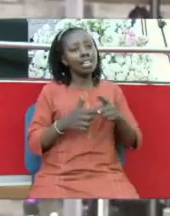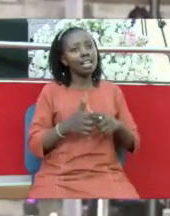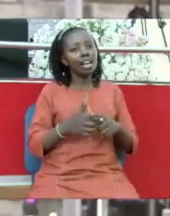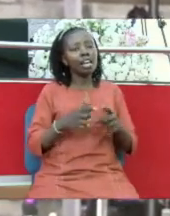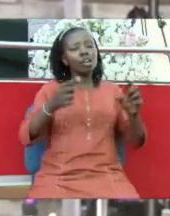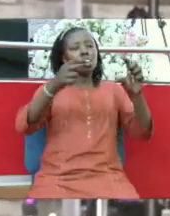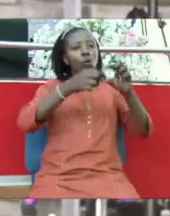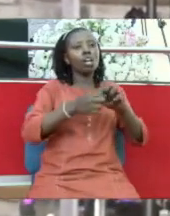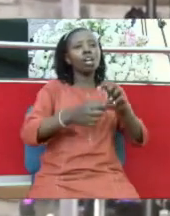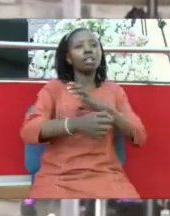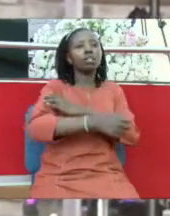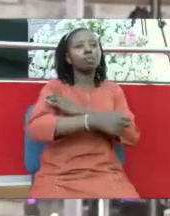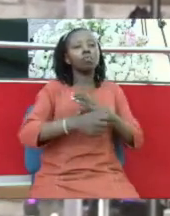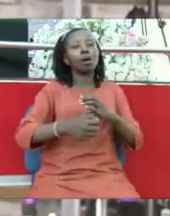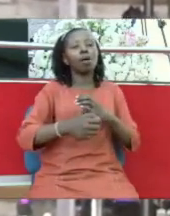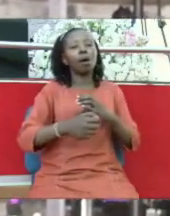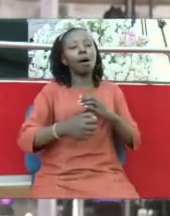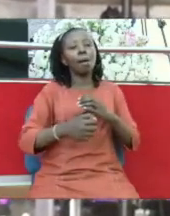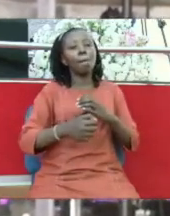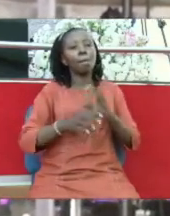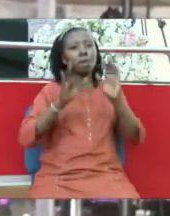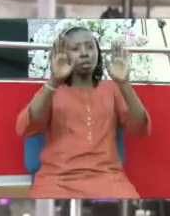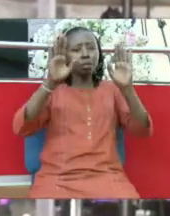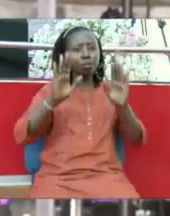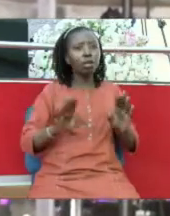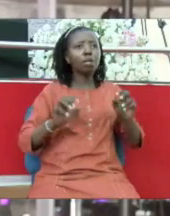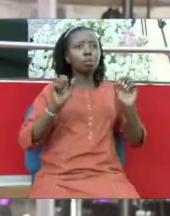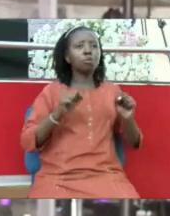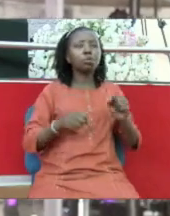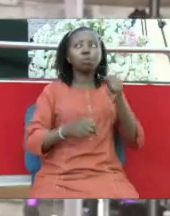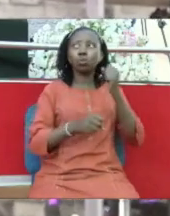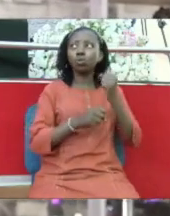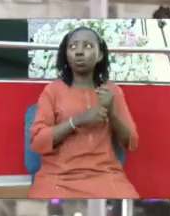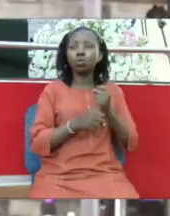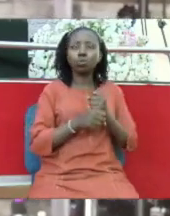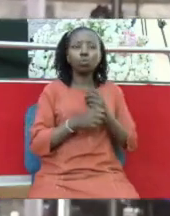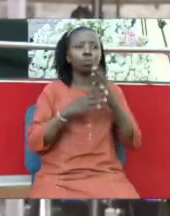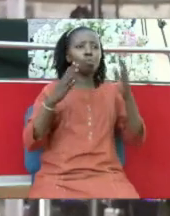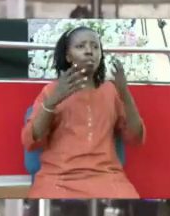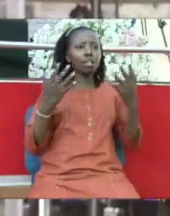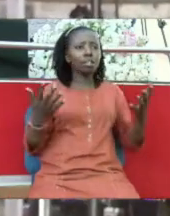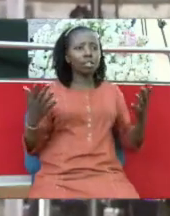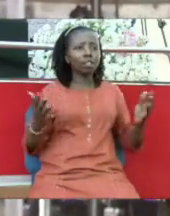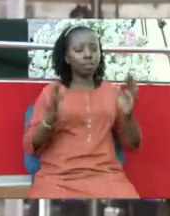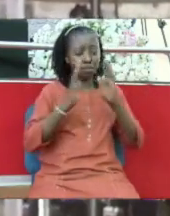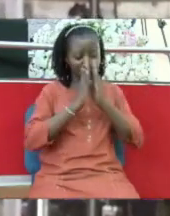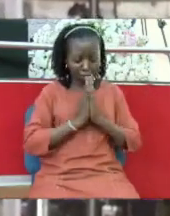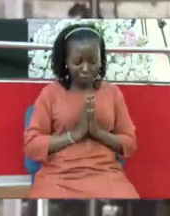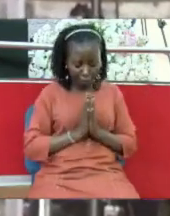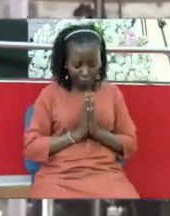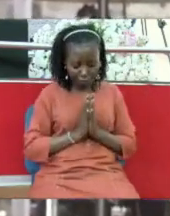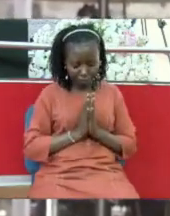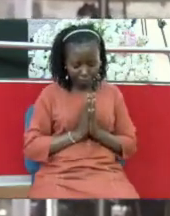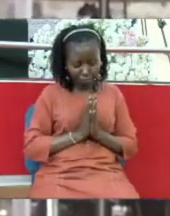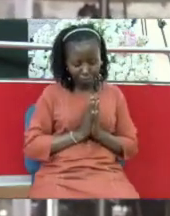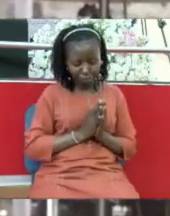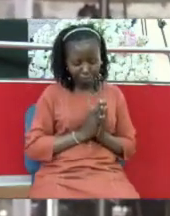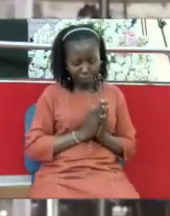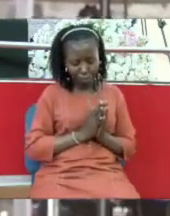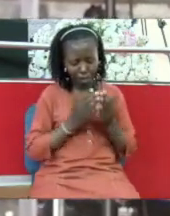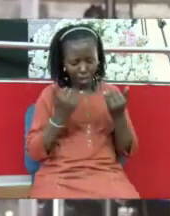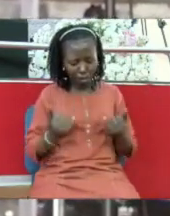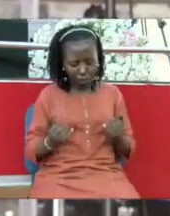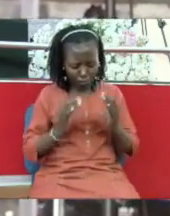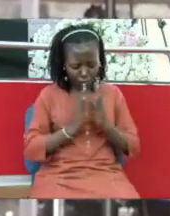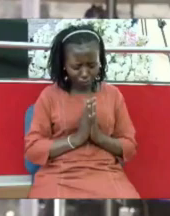Ujunganisha. And you are ready to do exploits. Naweza ukafanya mambo makuu. Let us pray. As we come to prayer now, tunapokuja